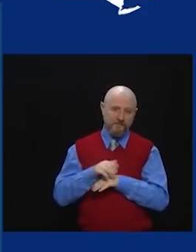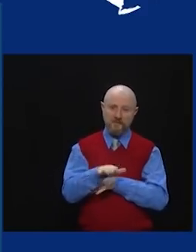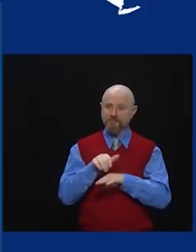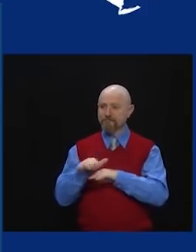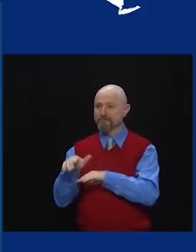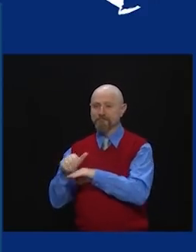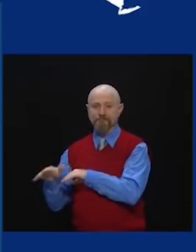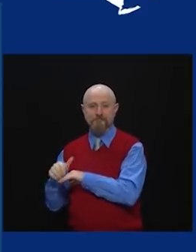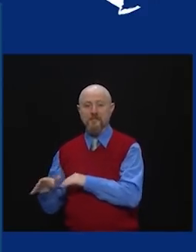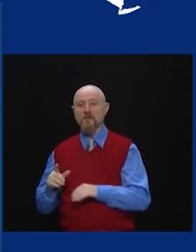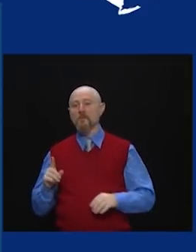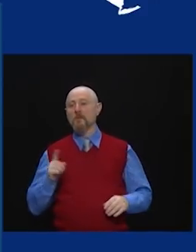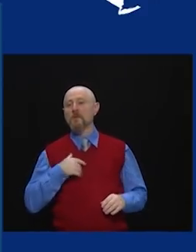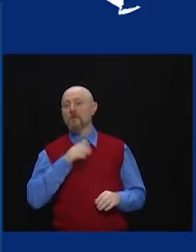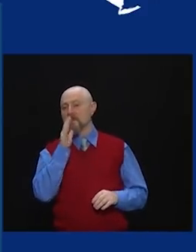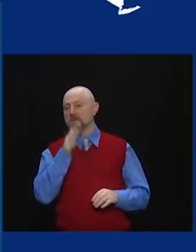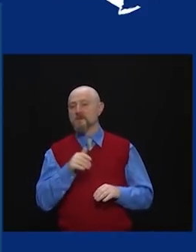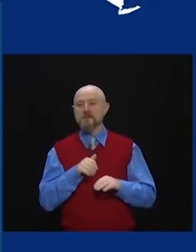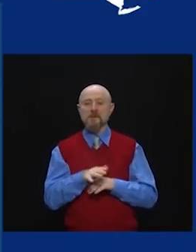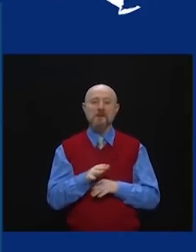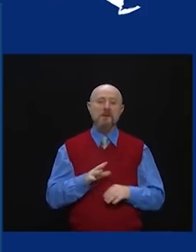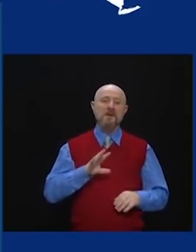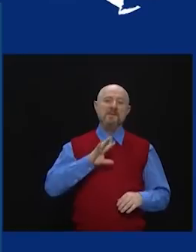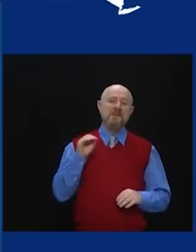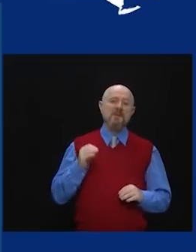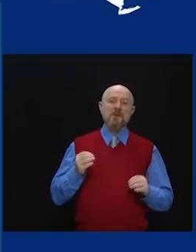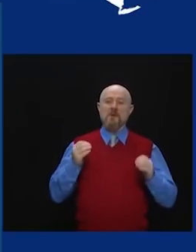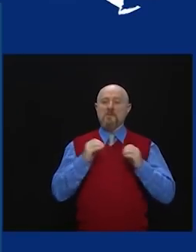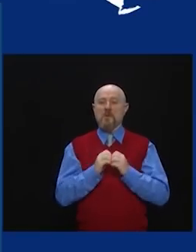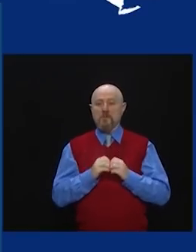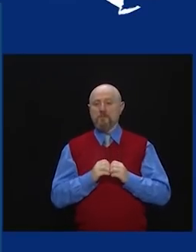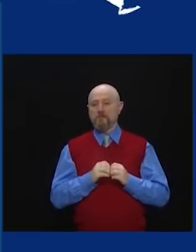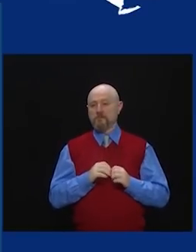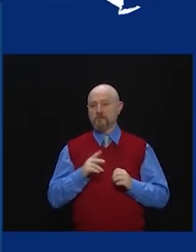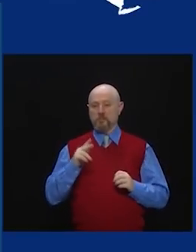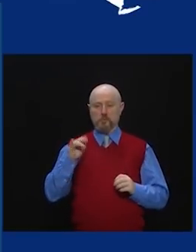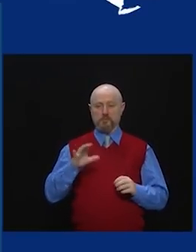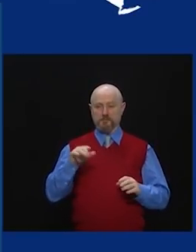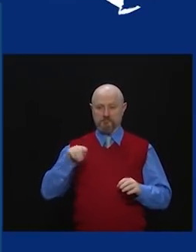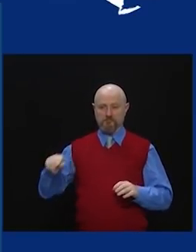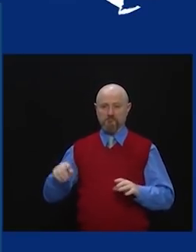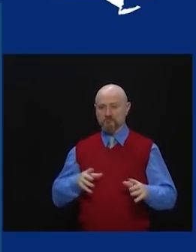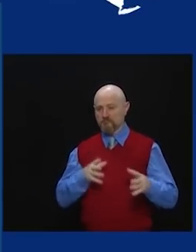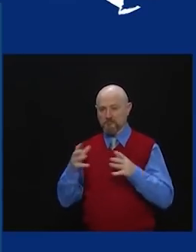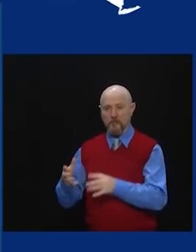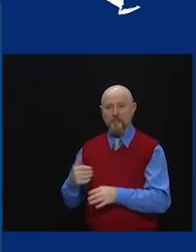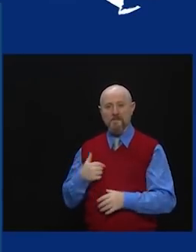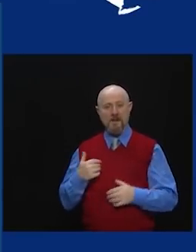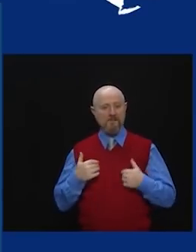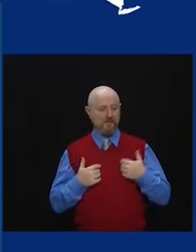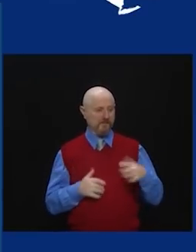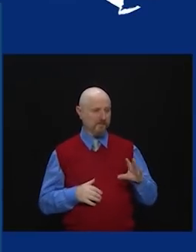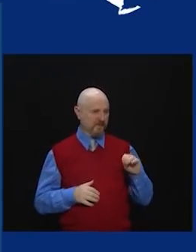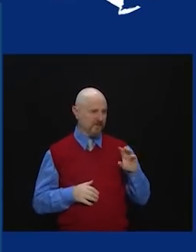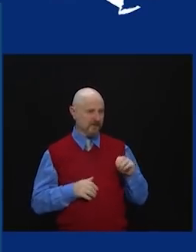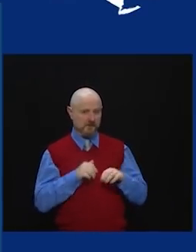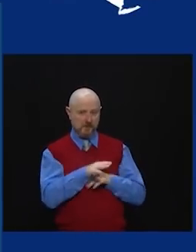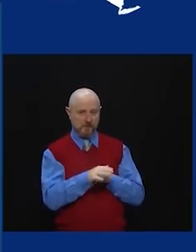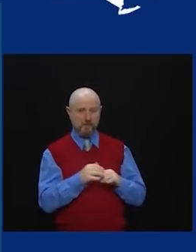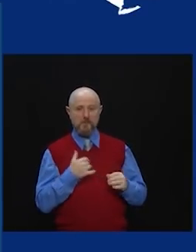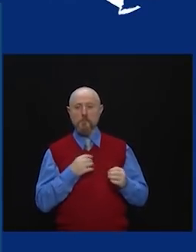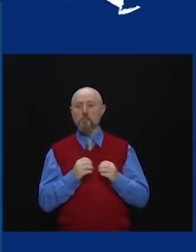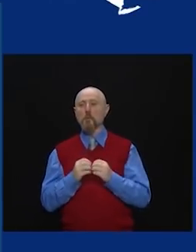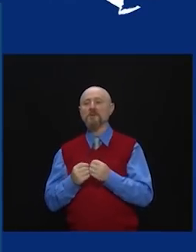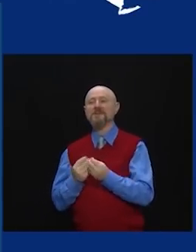additional National Guard to New York City. 50 are already there, and they can support when critical non-clinical functions. But